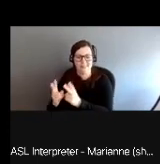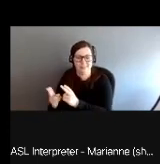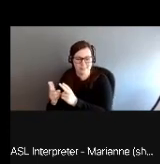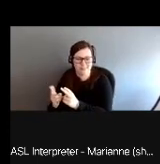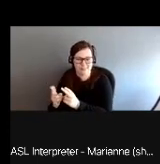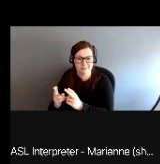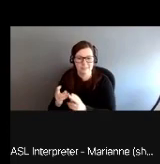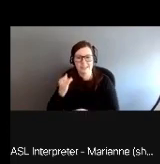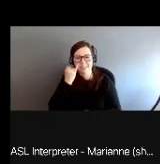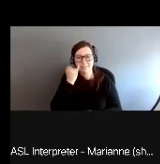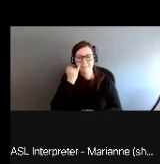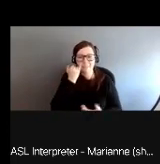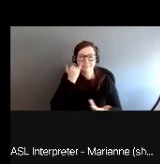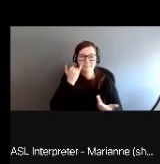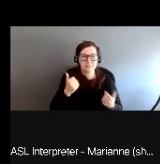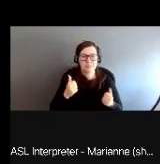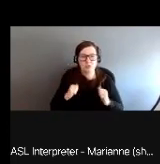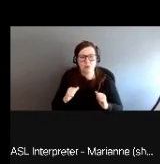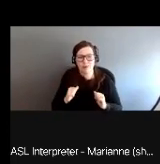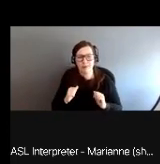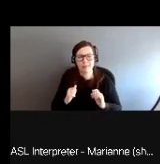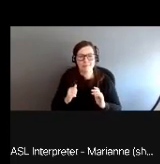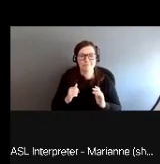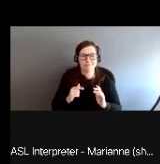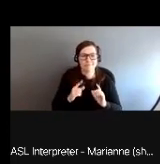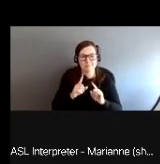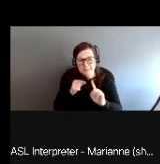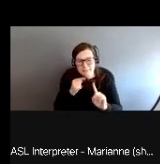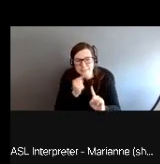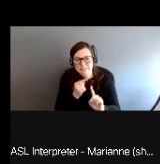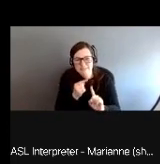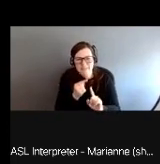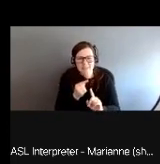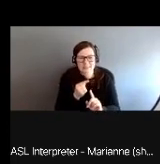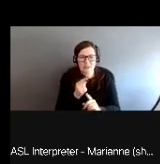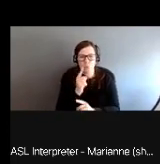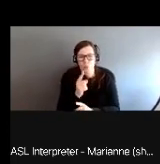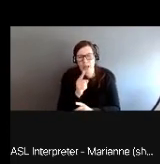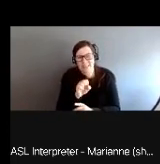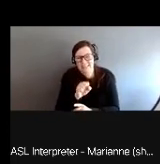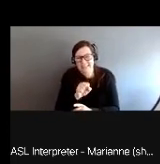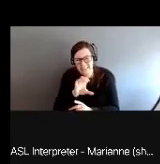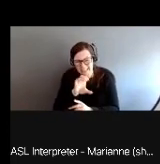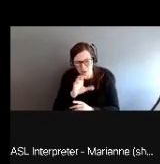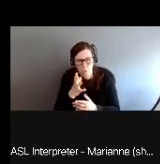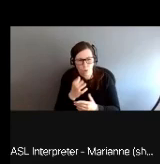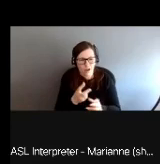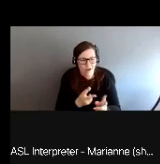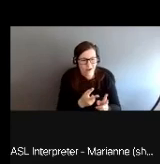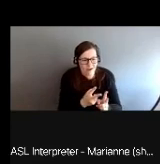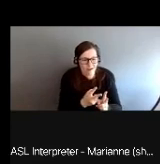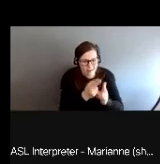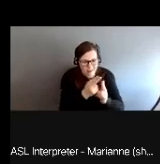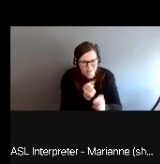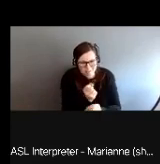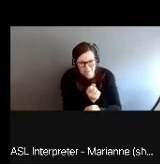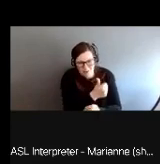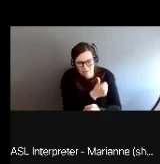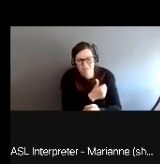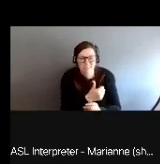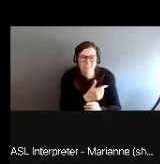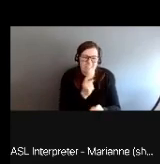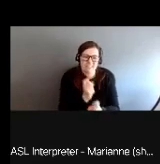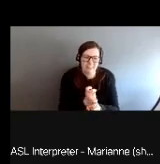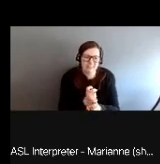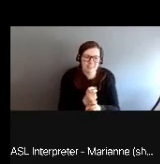with trying to pinpoint which exactly moment you want to cut out, and even harder if the issue is actually just audio. That's